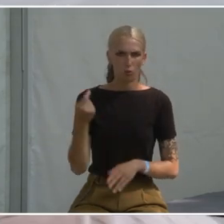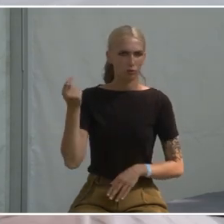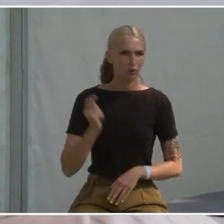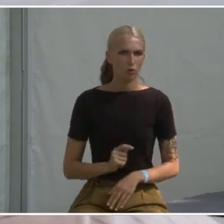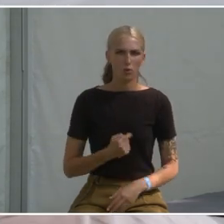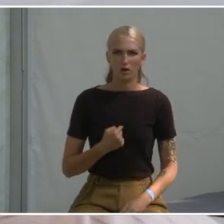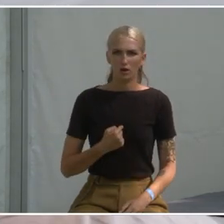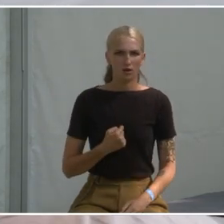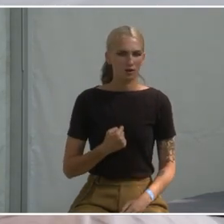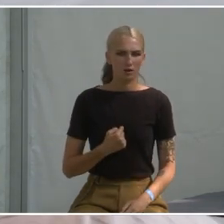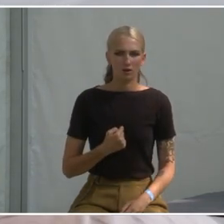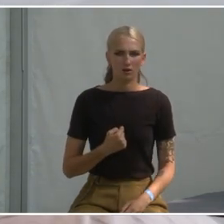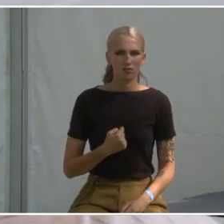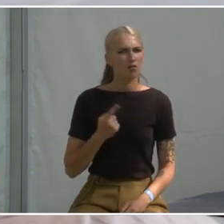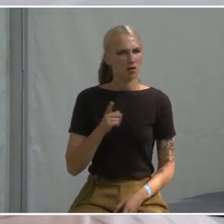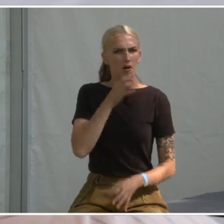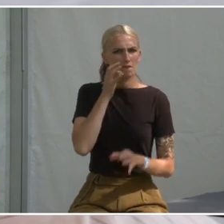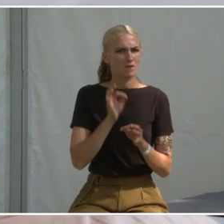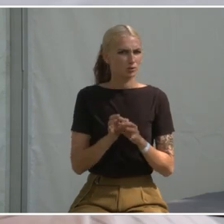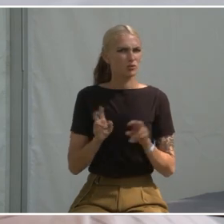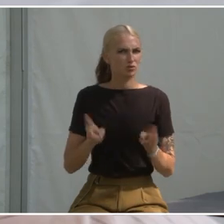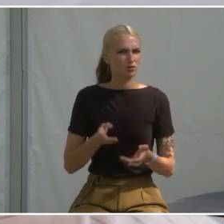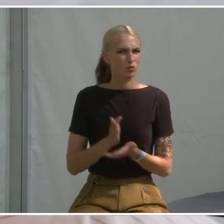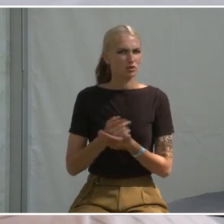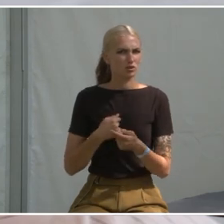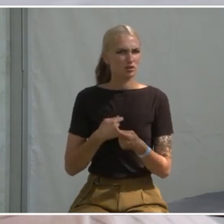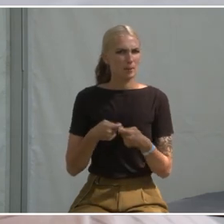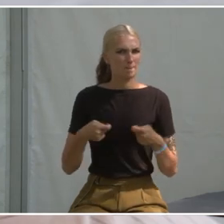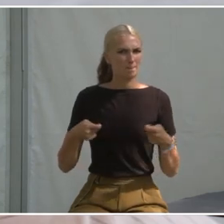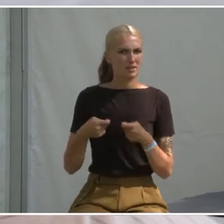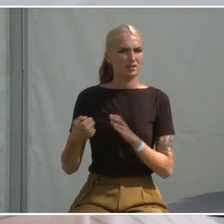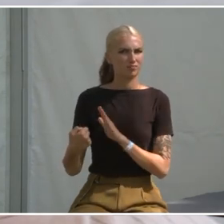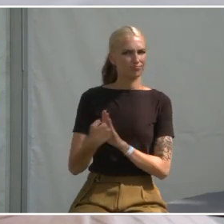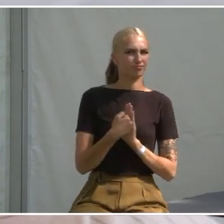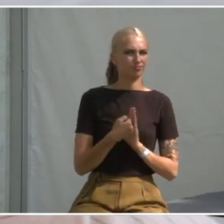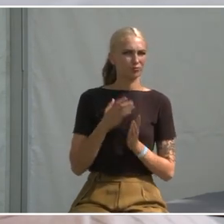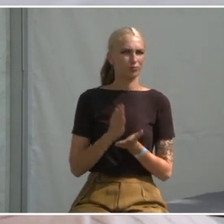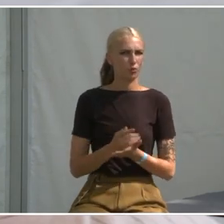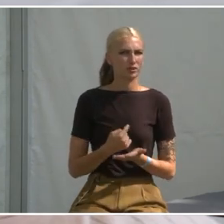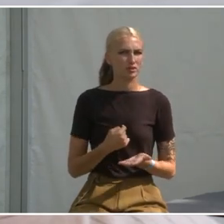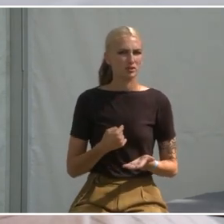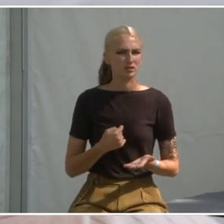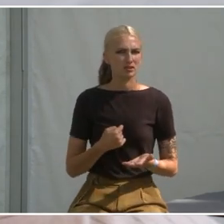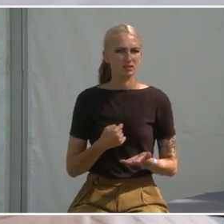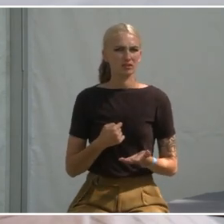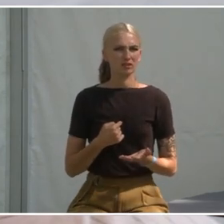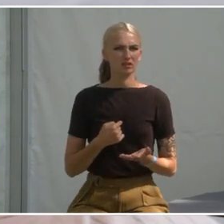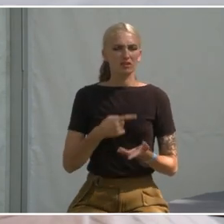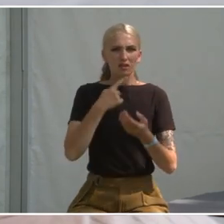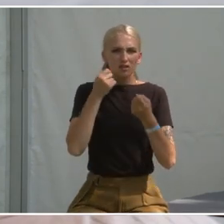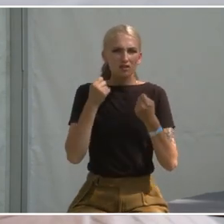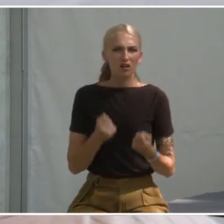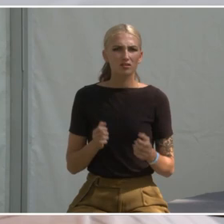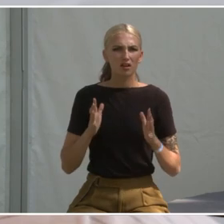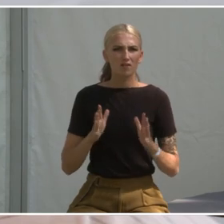we also have this responsibility to do it. We have this pressure to do it. And it's very hard if you don't have